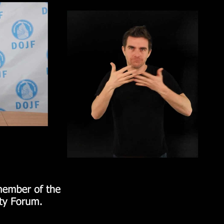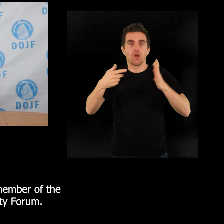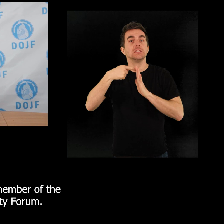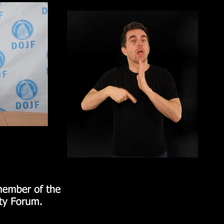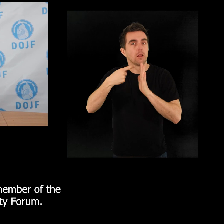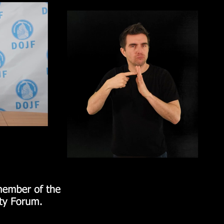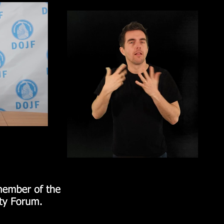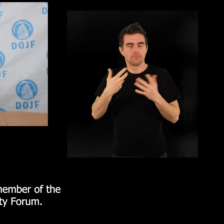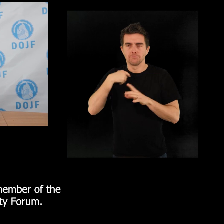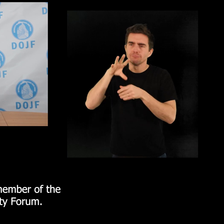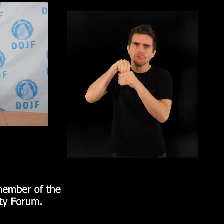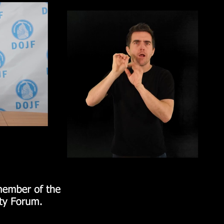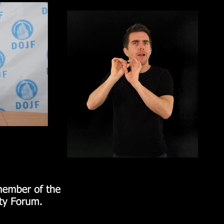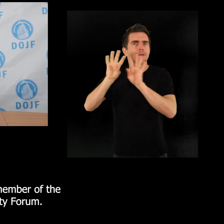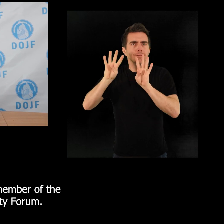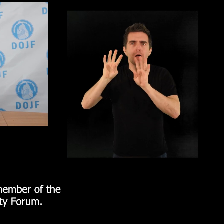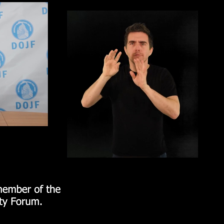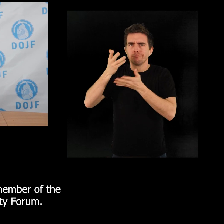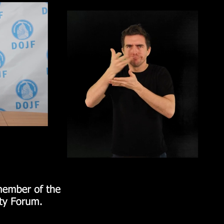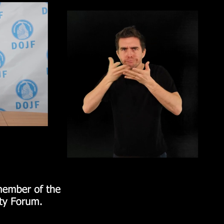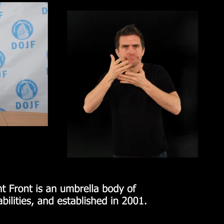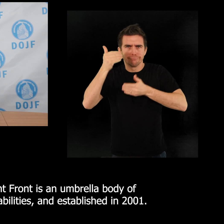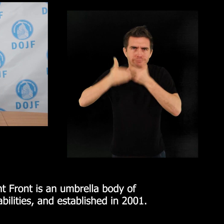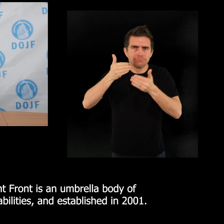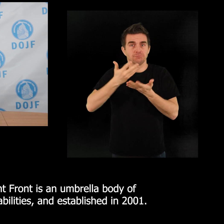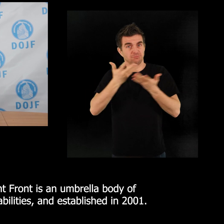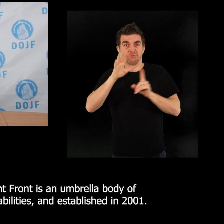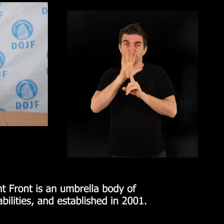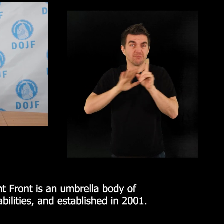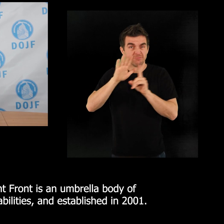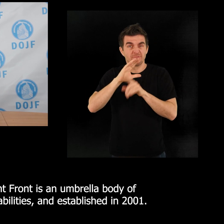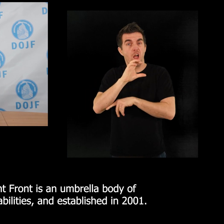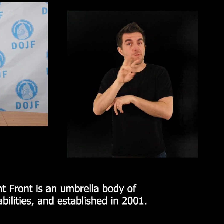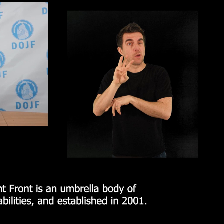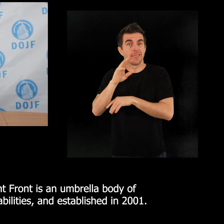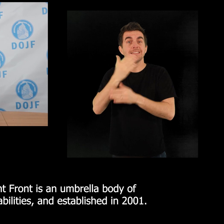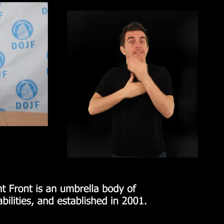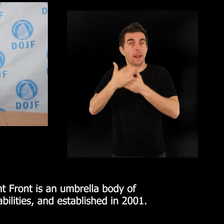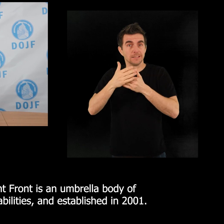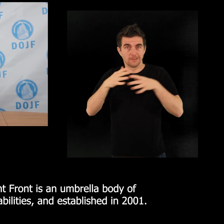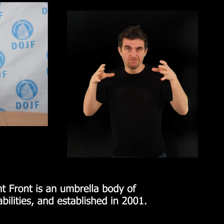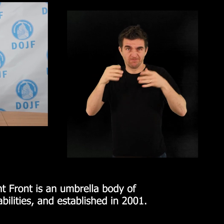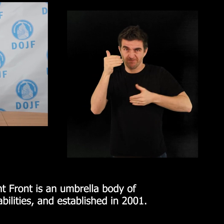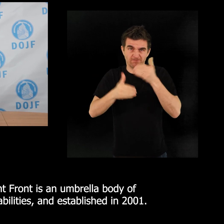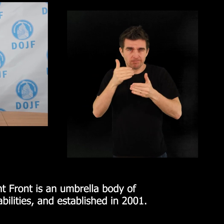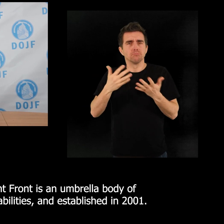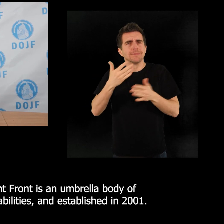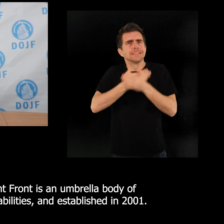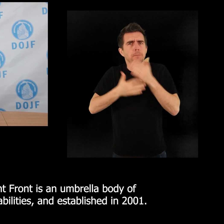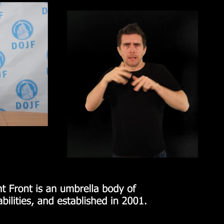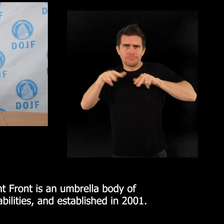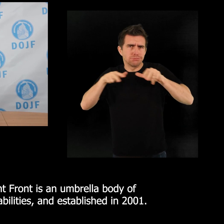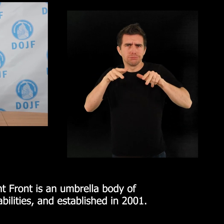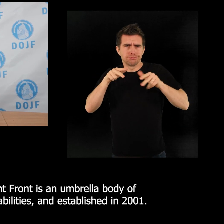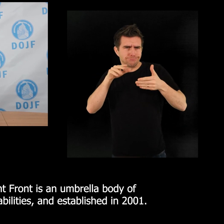Executive Committee member of Commonwealth Disability Forum. The Disability Organisation Joint Front is an umbrella body